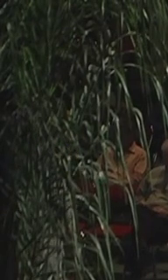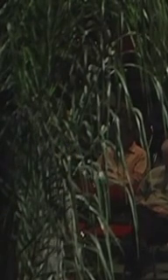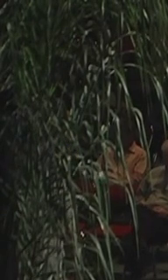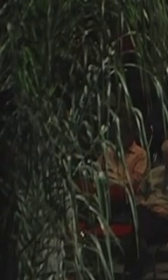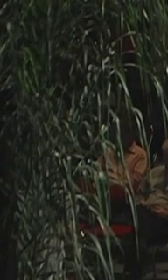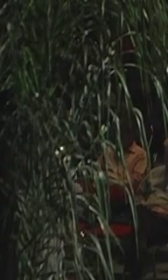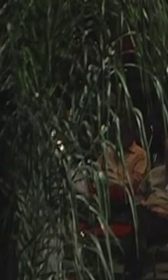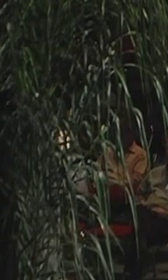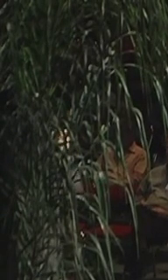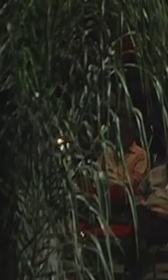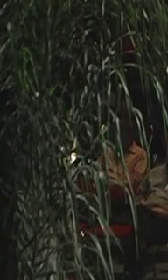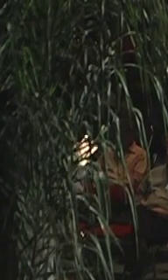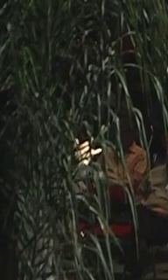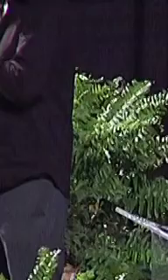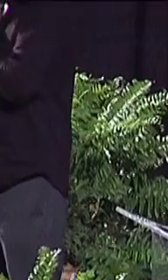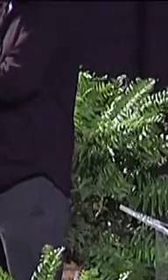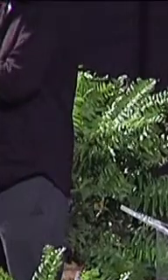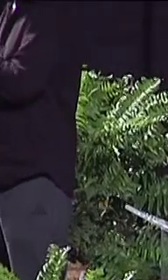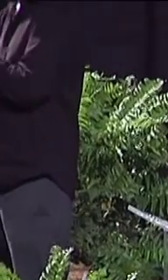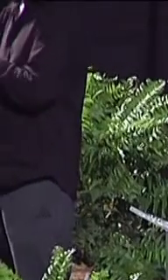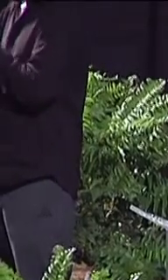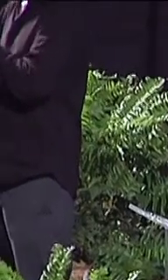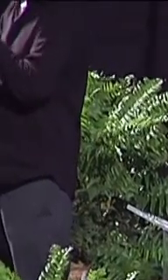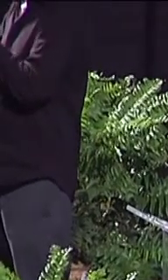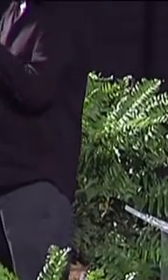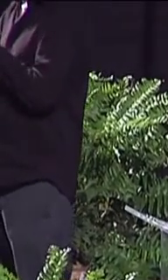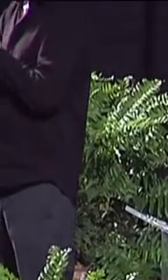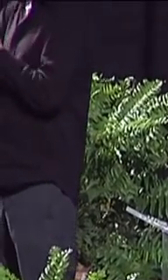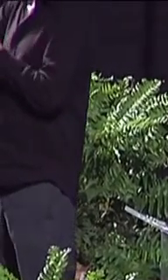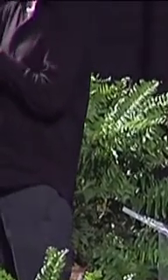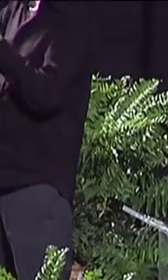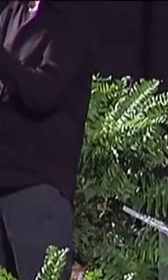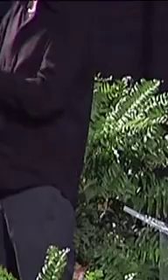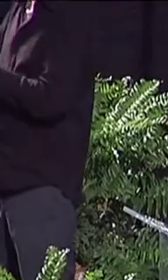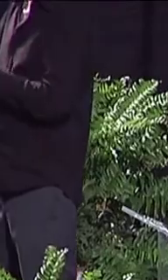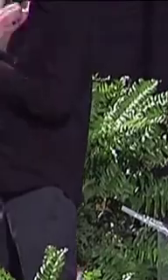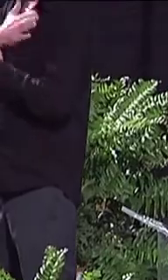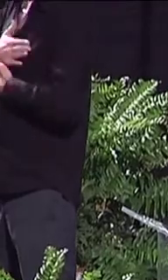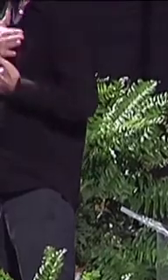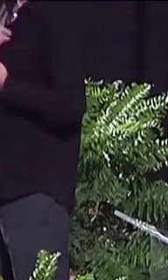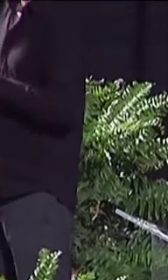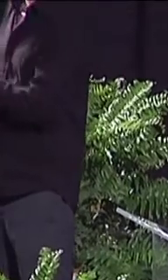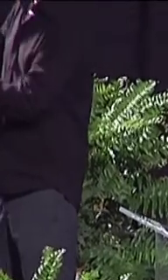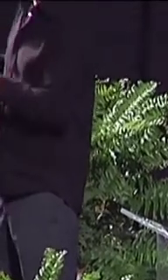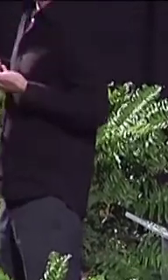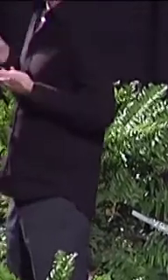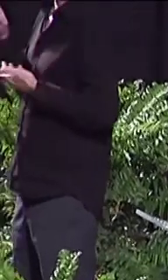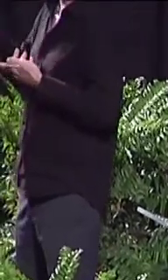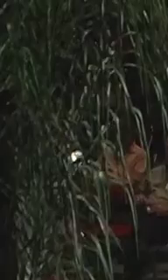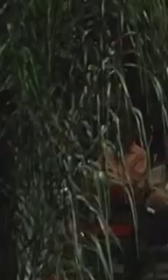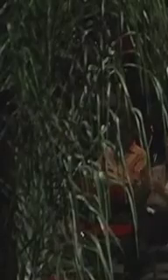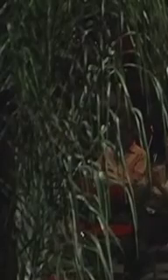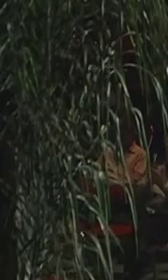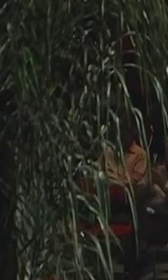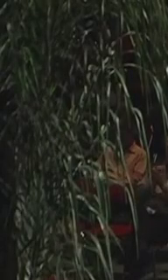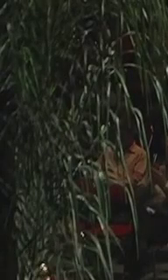in 2011, Erik was honored as the Michigan State University Alum of the Year. It's my pleasure to welcome Erik Qualman to the stage.